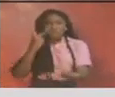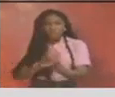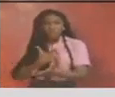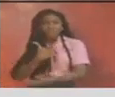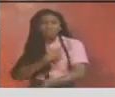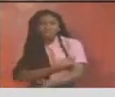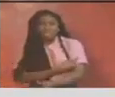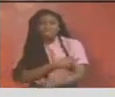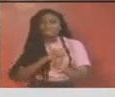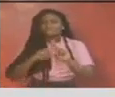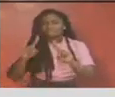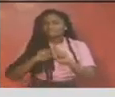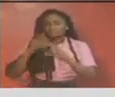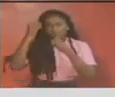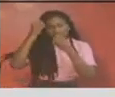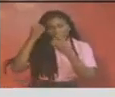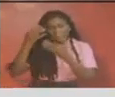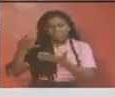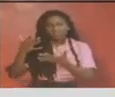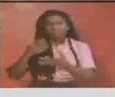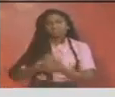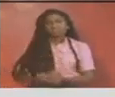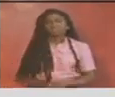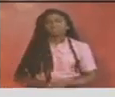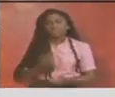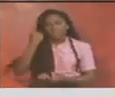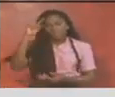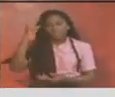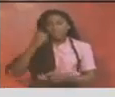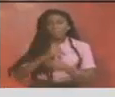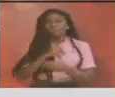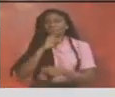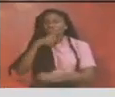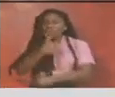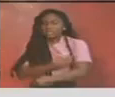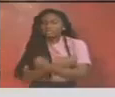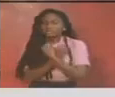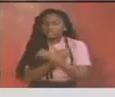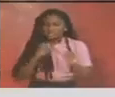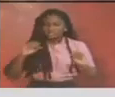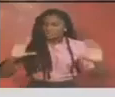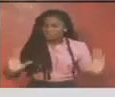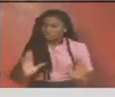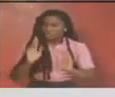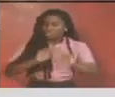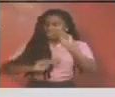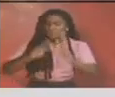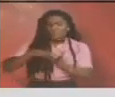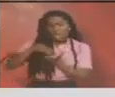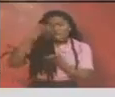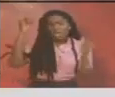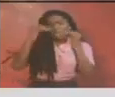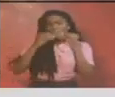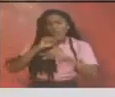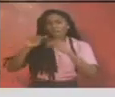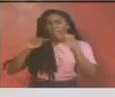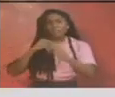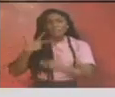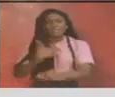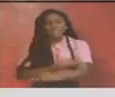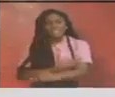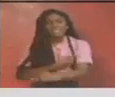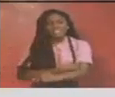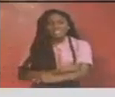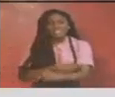safety information, and we support their public campaigns to encourage persons to learn more about the vaccine and feel assured in